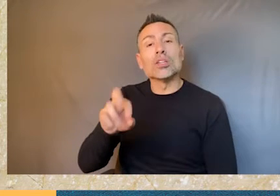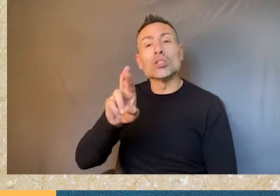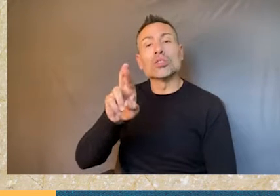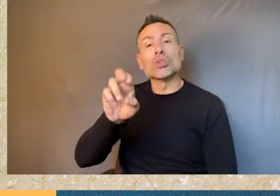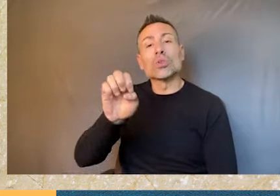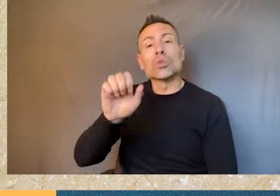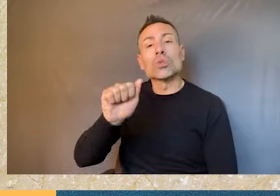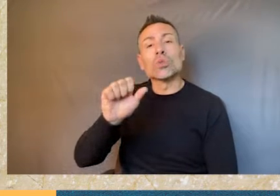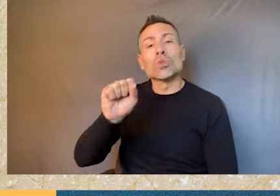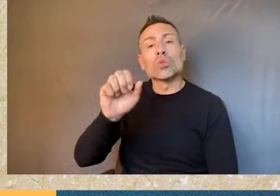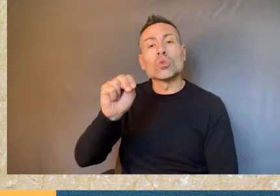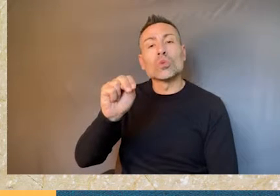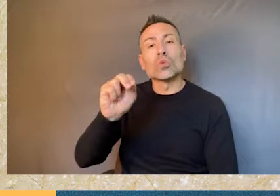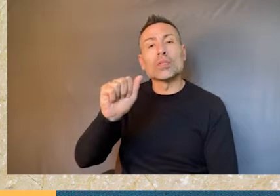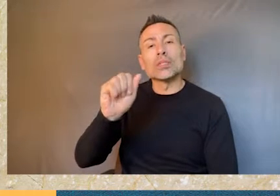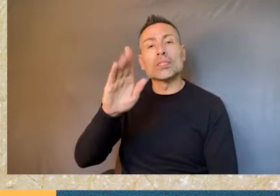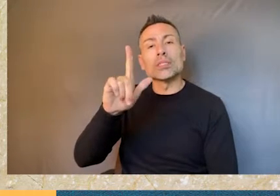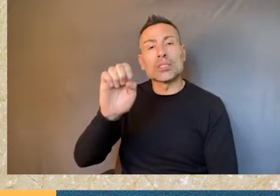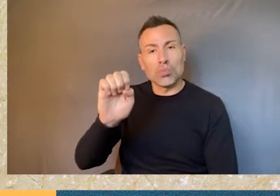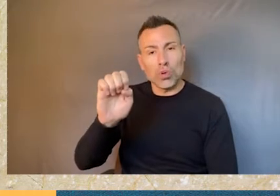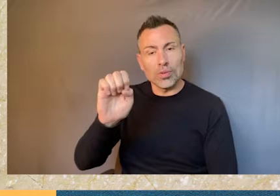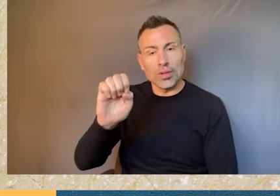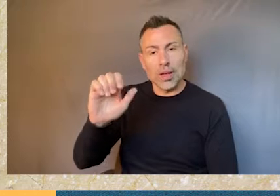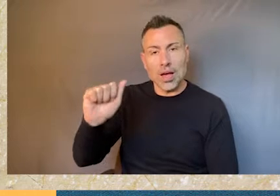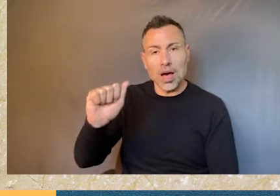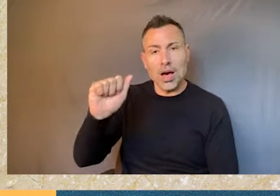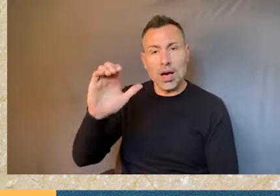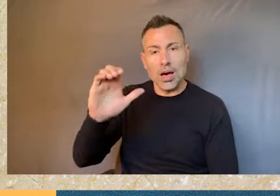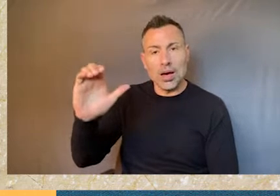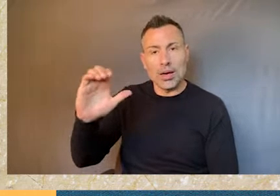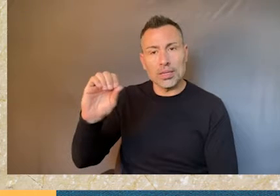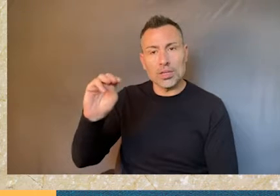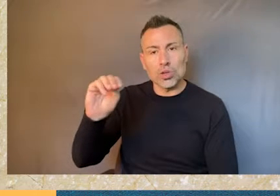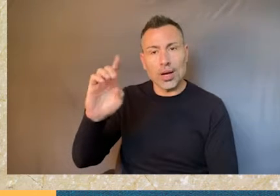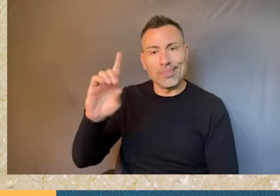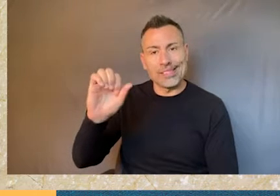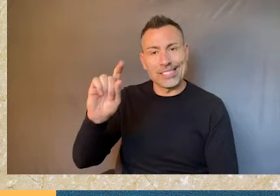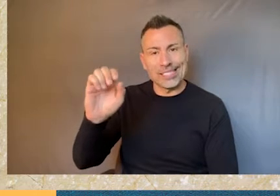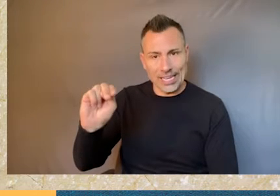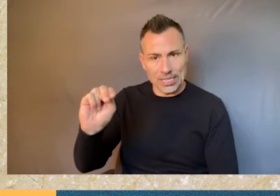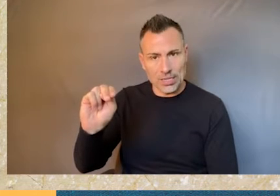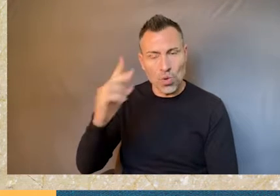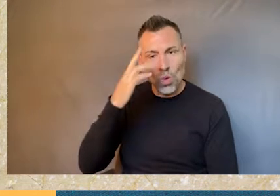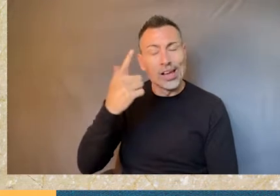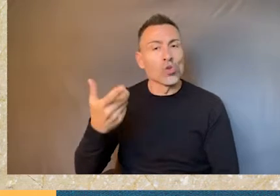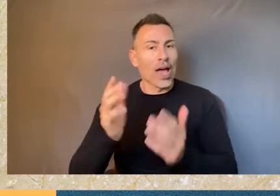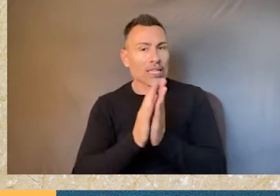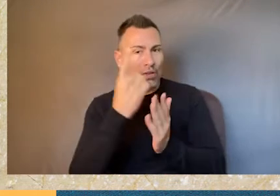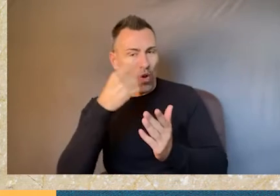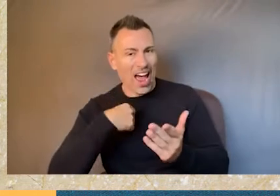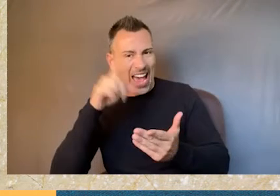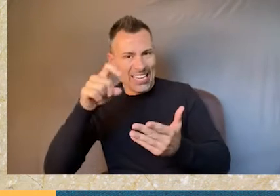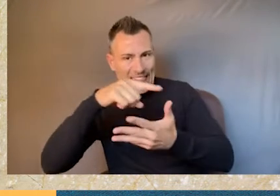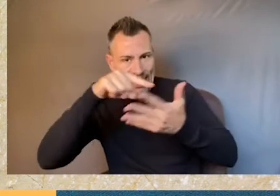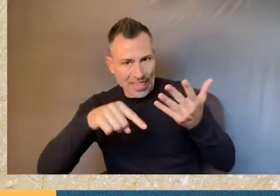or requesting what you need in order to have the same experience as someone else. And in this slide, as I said, they're